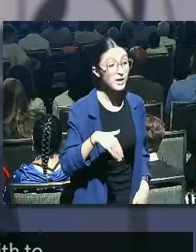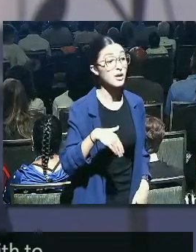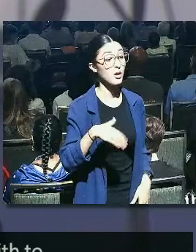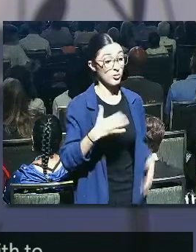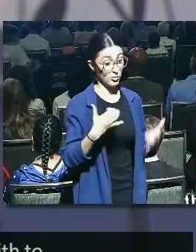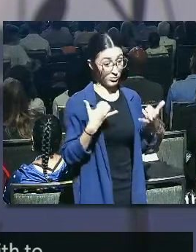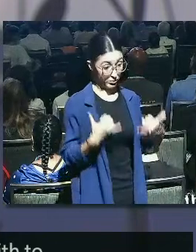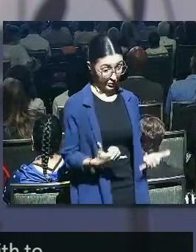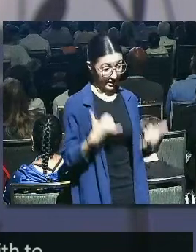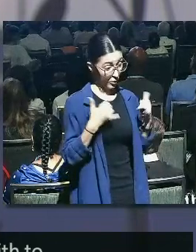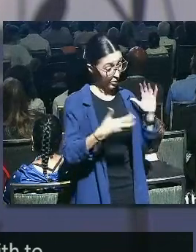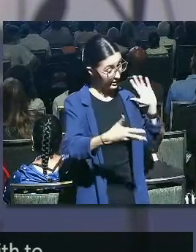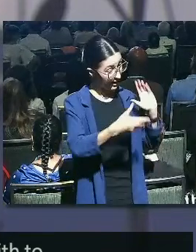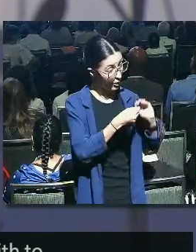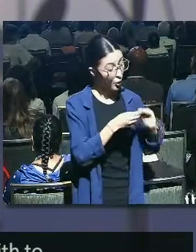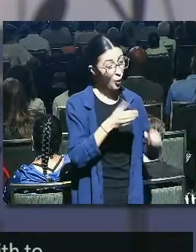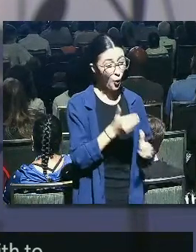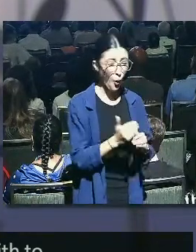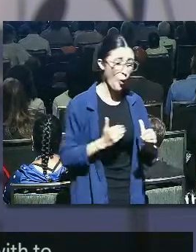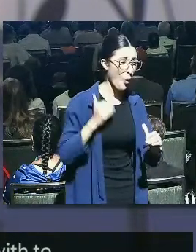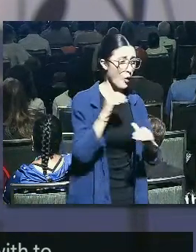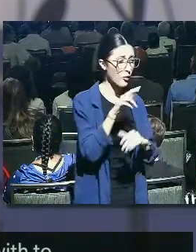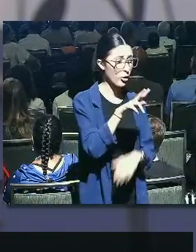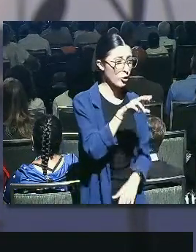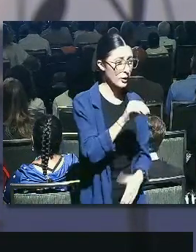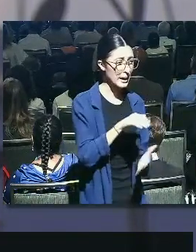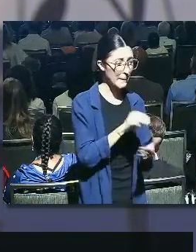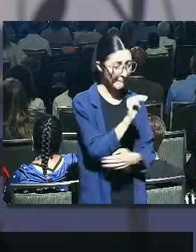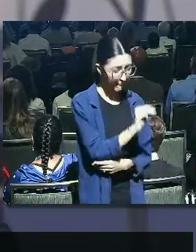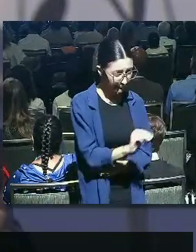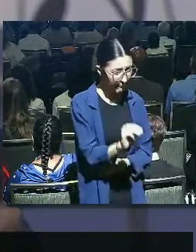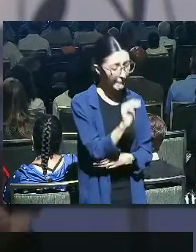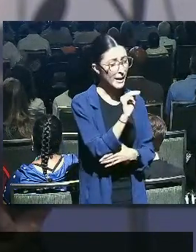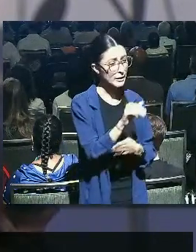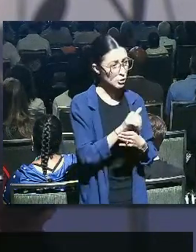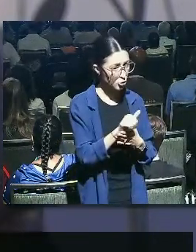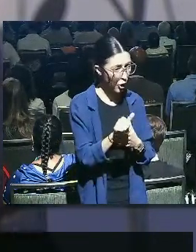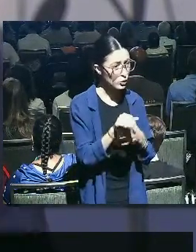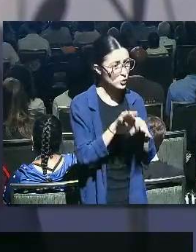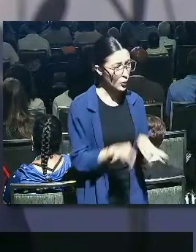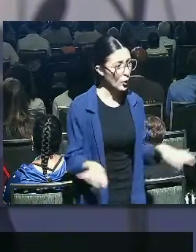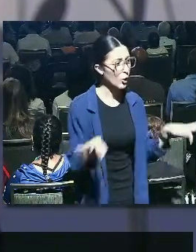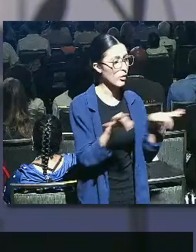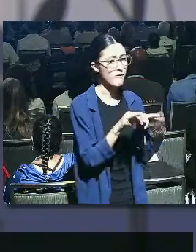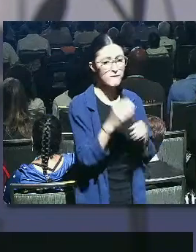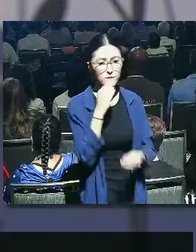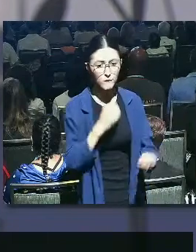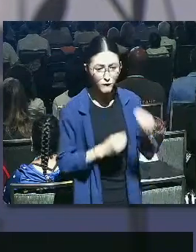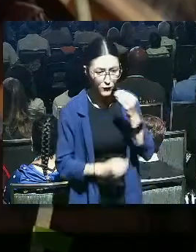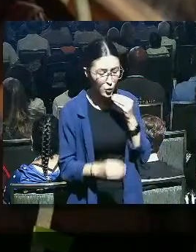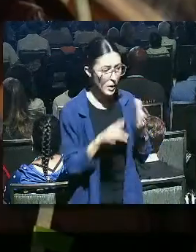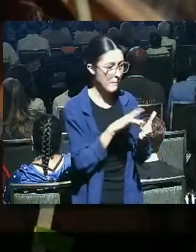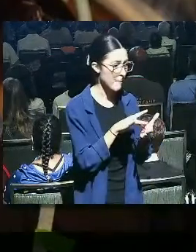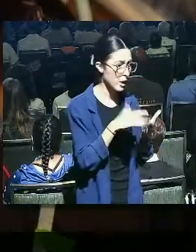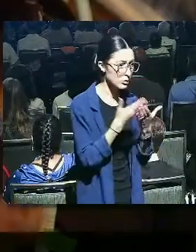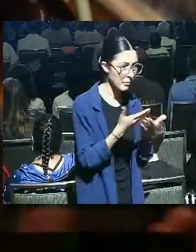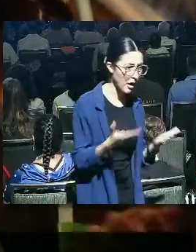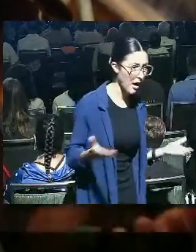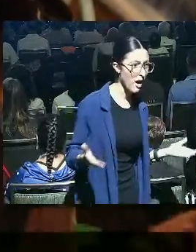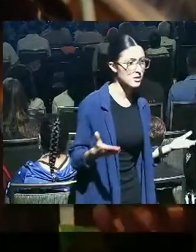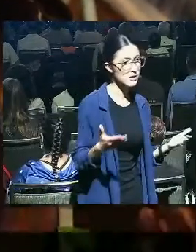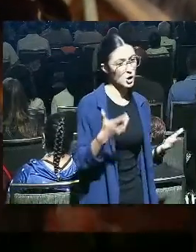$30 million worth of food, medical supplies, trauma supplies,